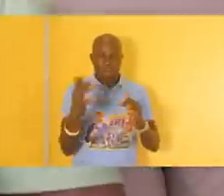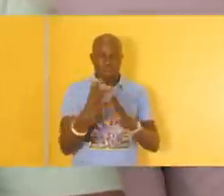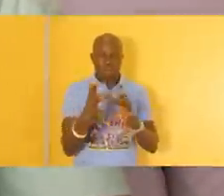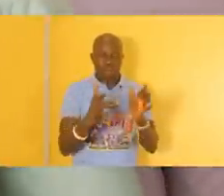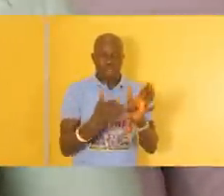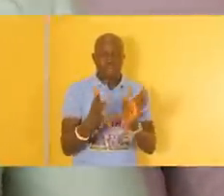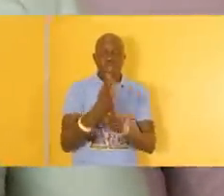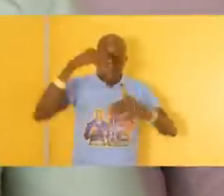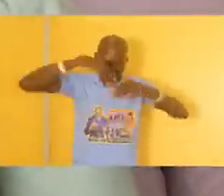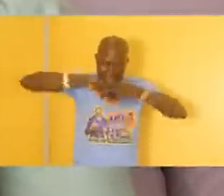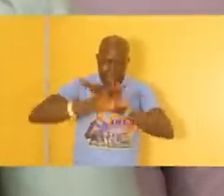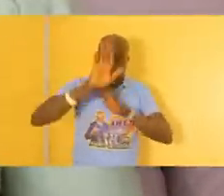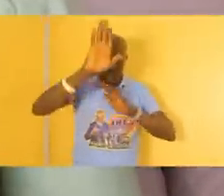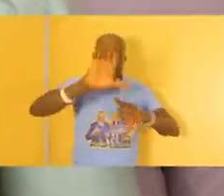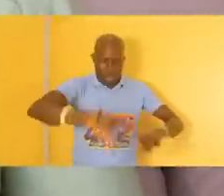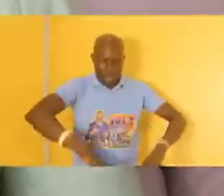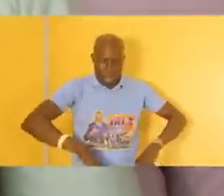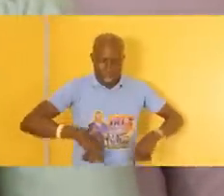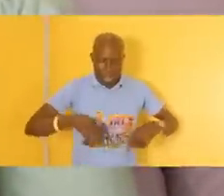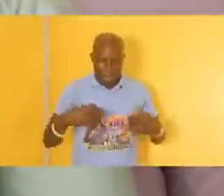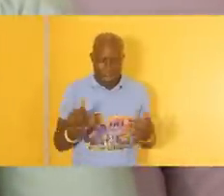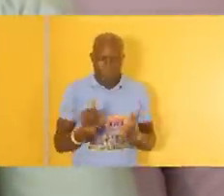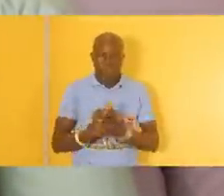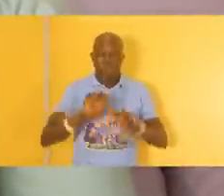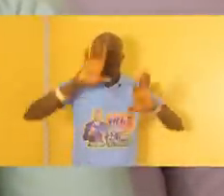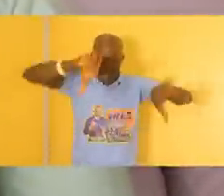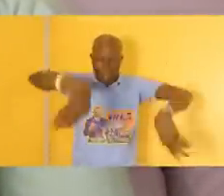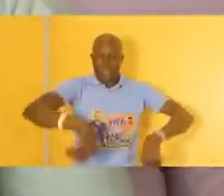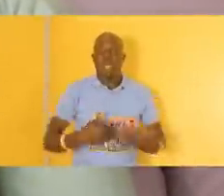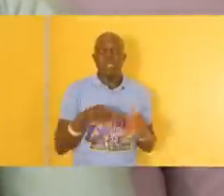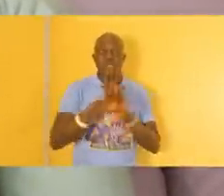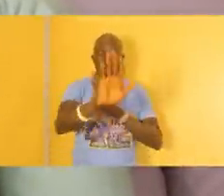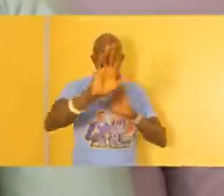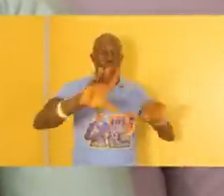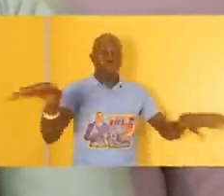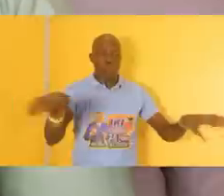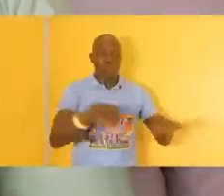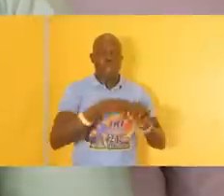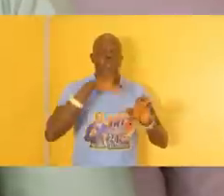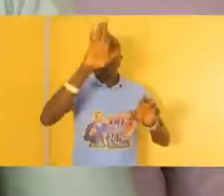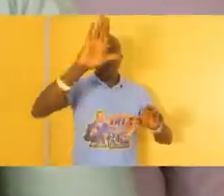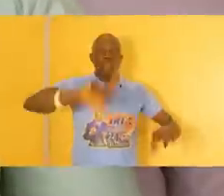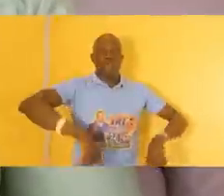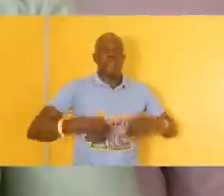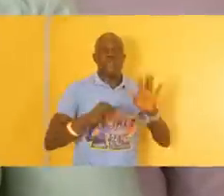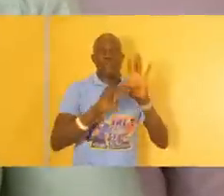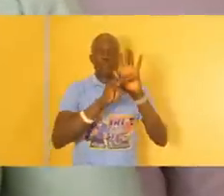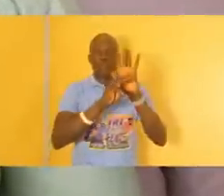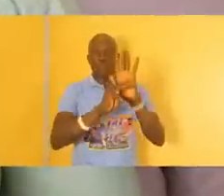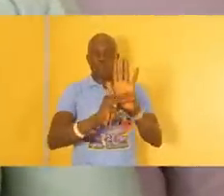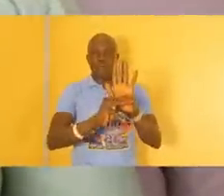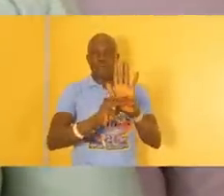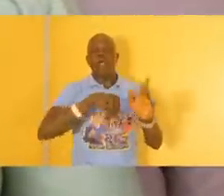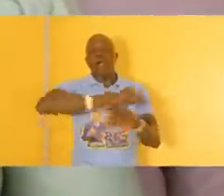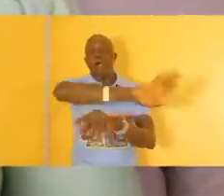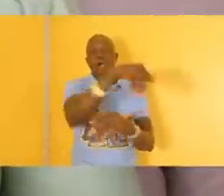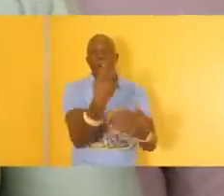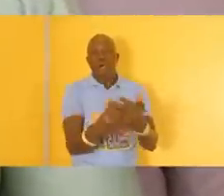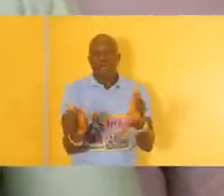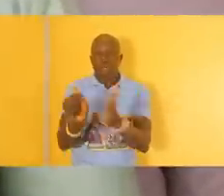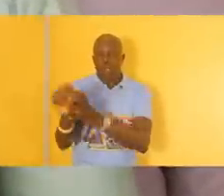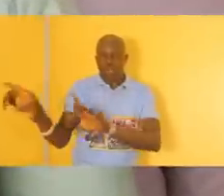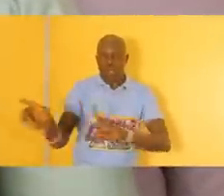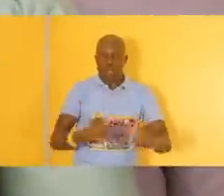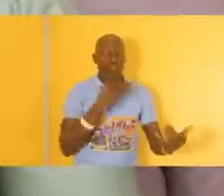beloved. Amen. So put it. Get your own record whatever. Let our all be with you. For me to pray for the